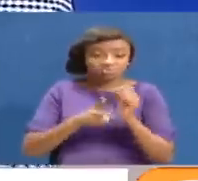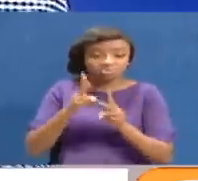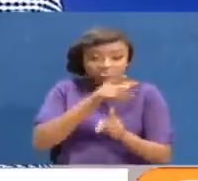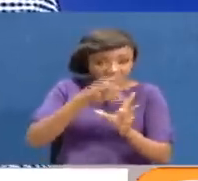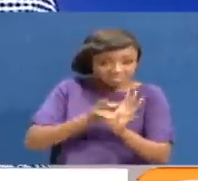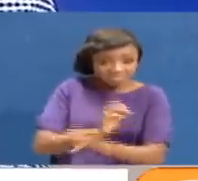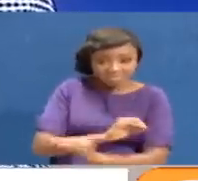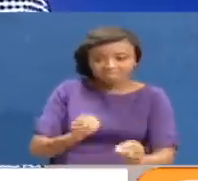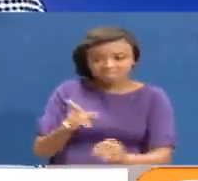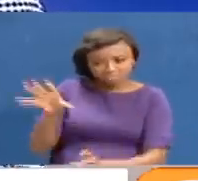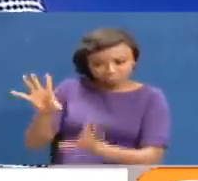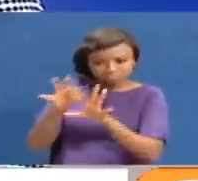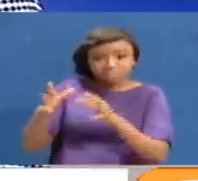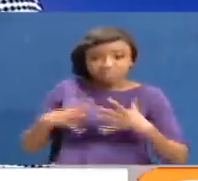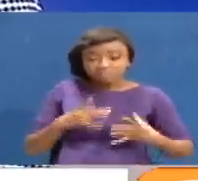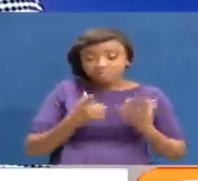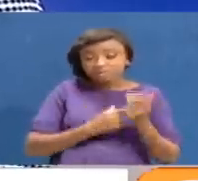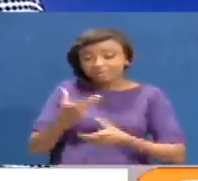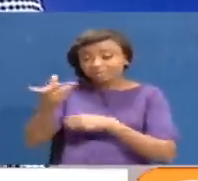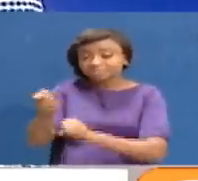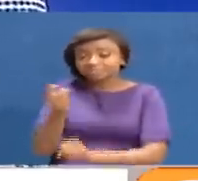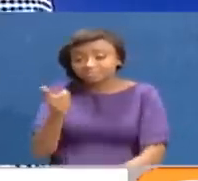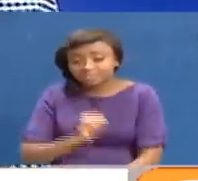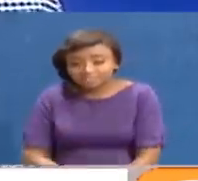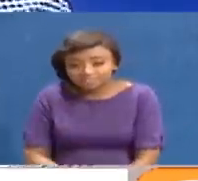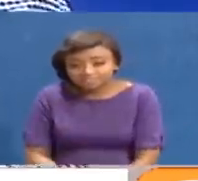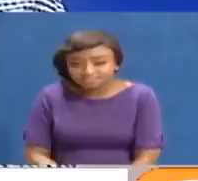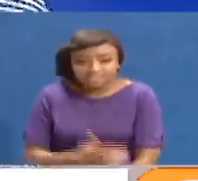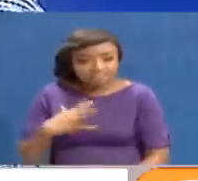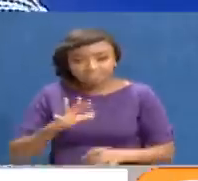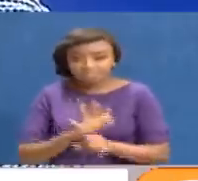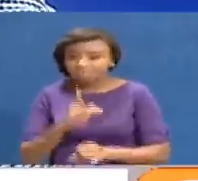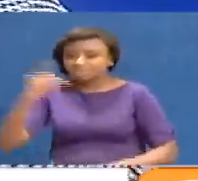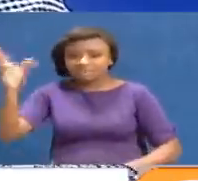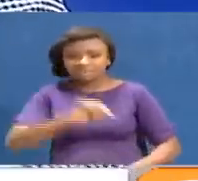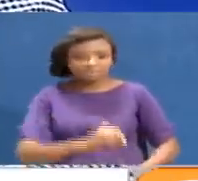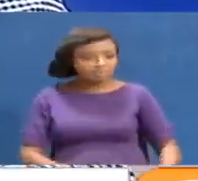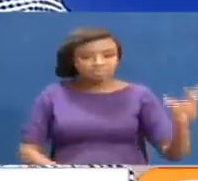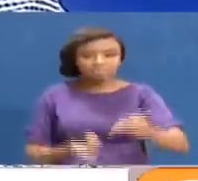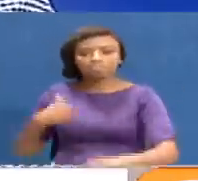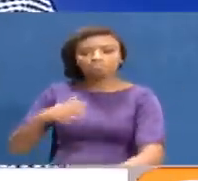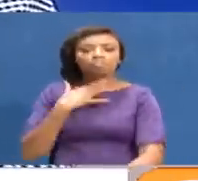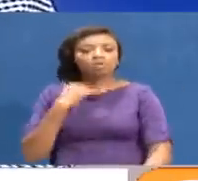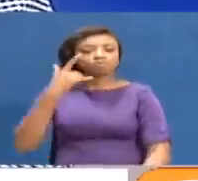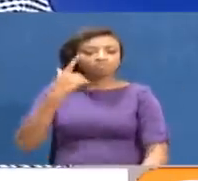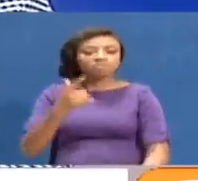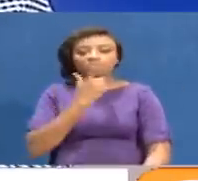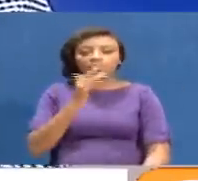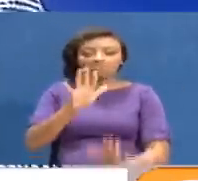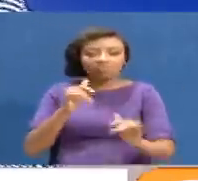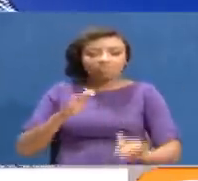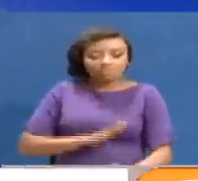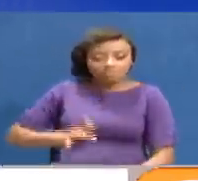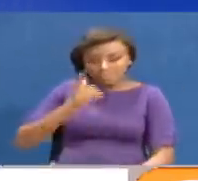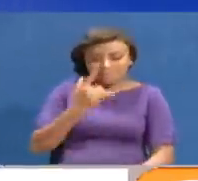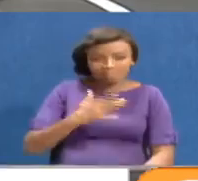yeah? How many people will trust, yeah? They'll say, no, we want to see who is from our